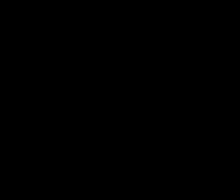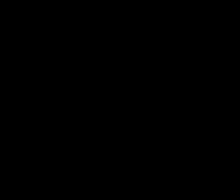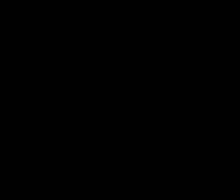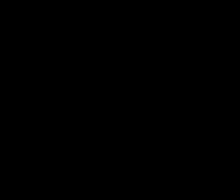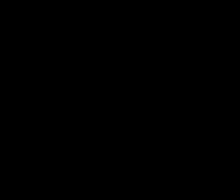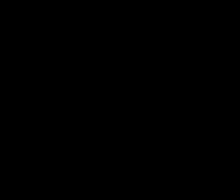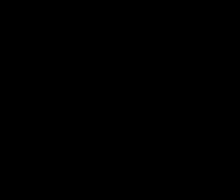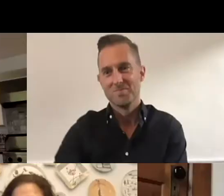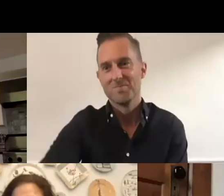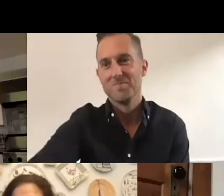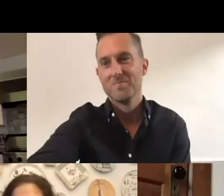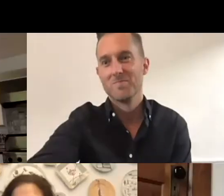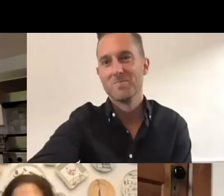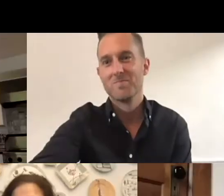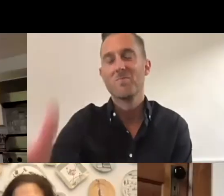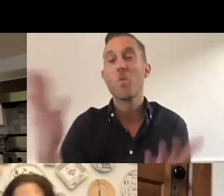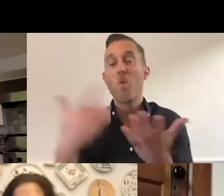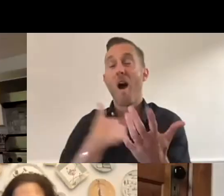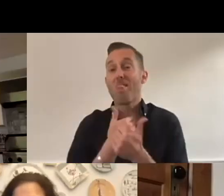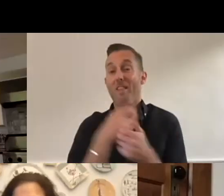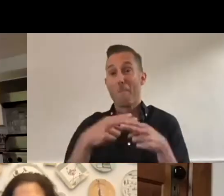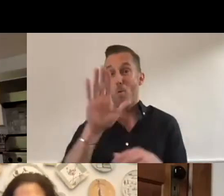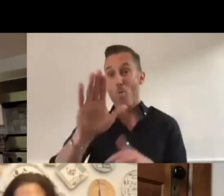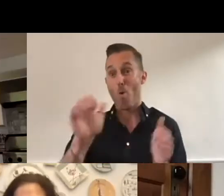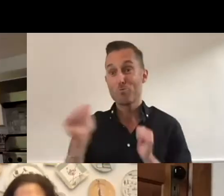What I love about your show is